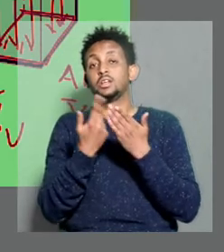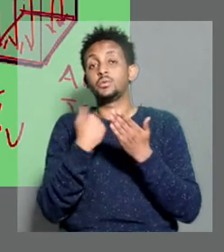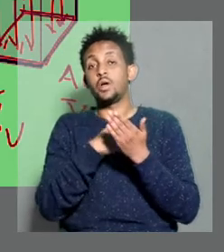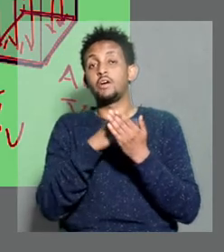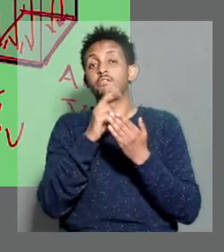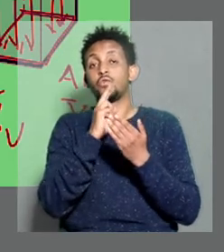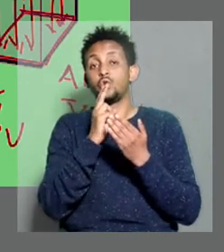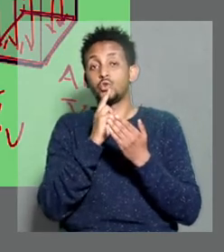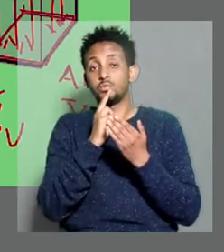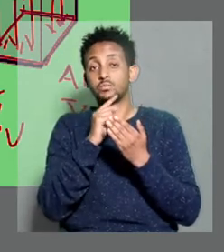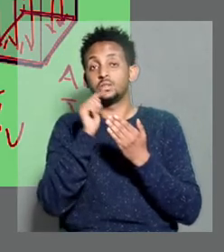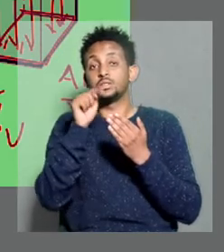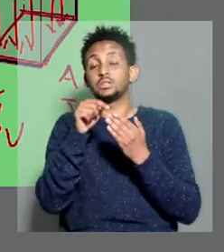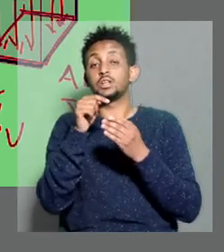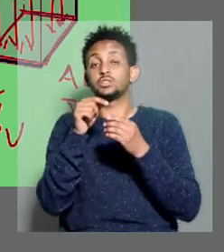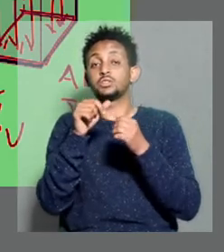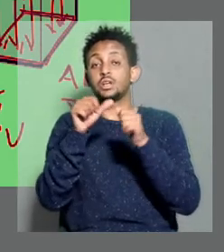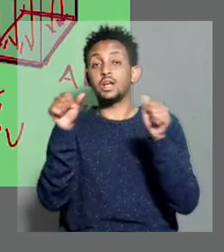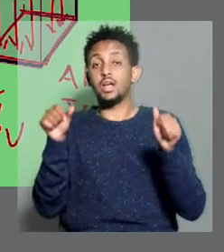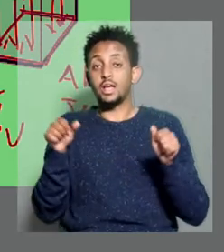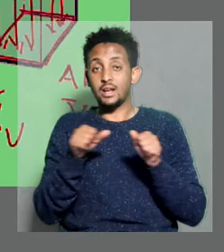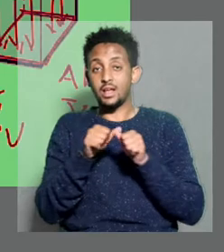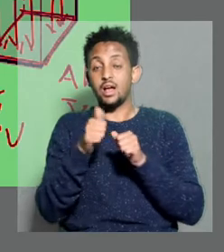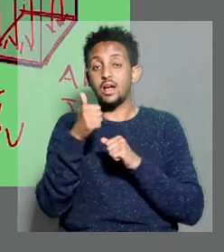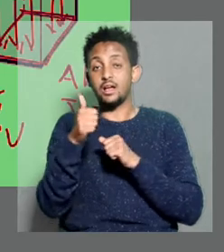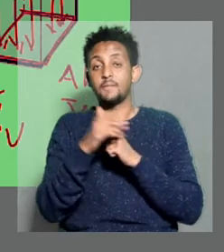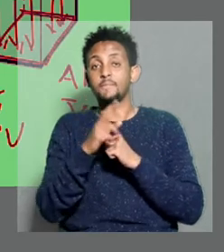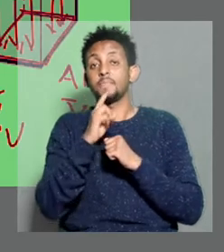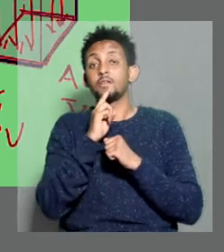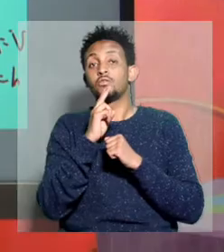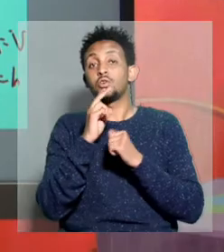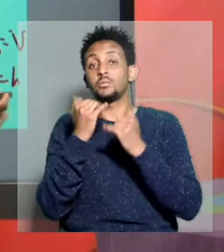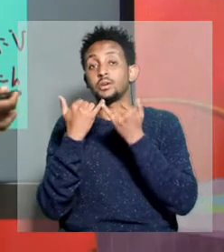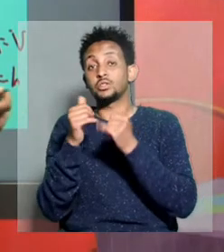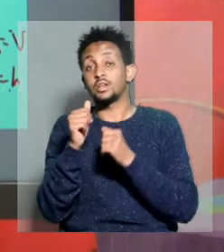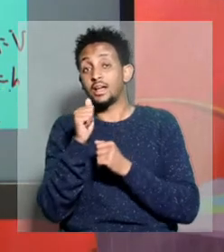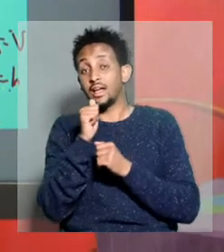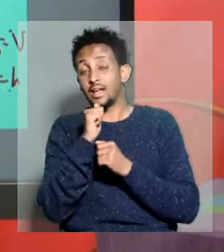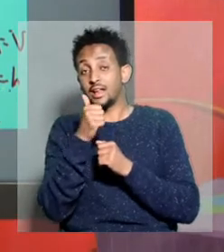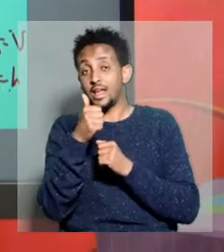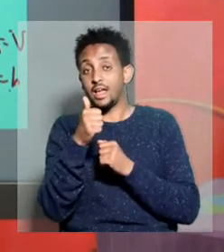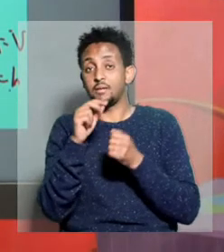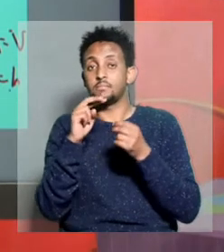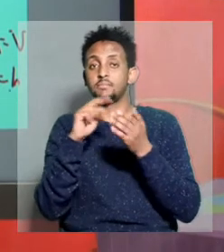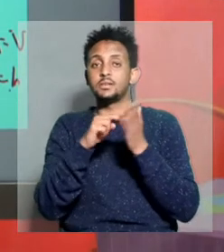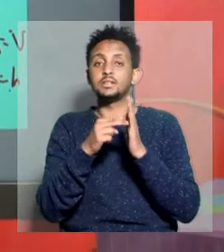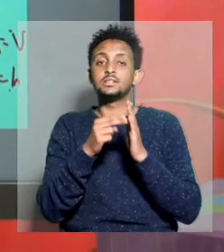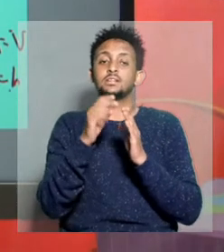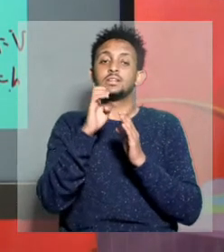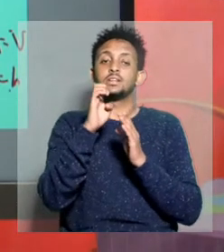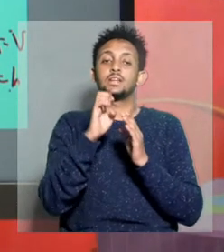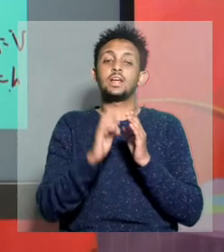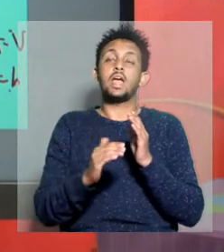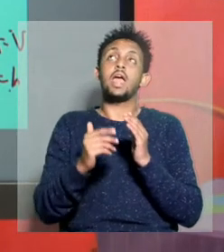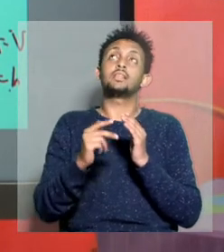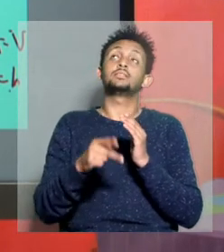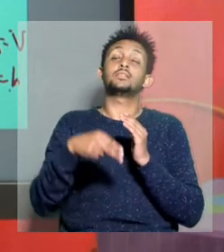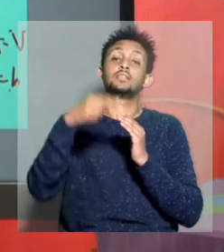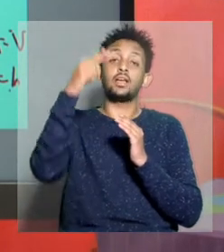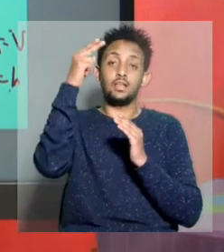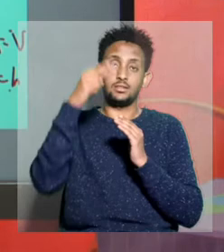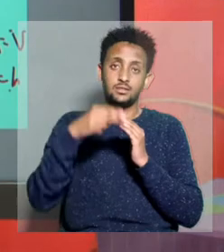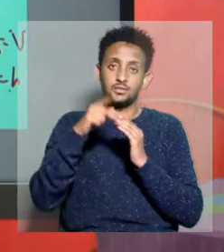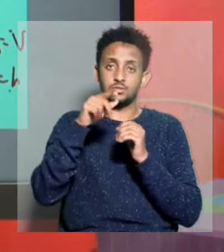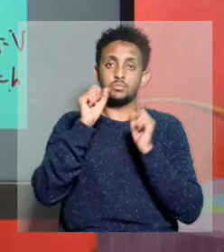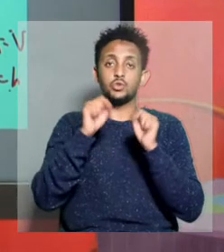have volume to that of cross-sectional area A. Volume to cross-sectional area means elevation or height, or it might